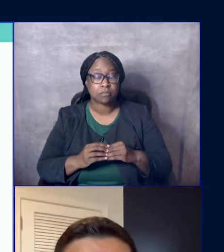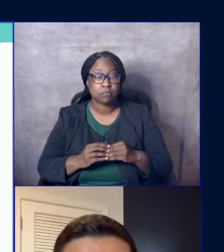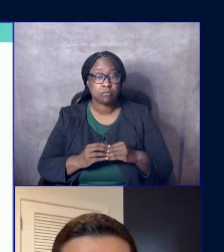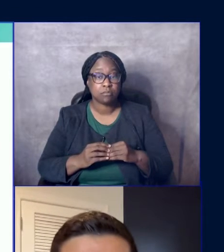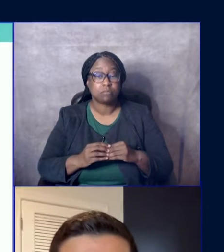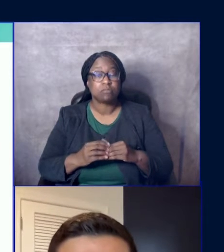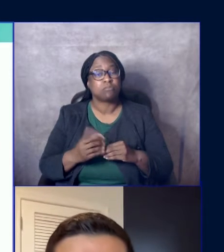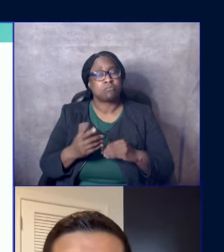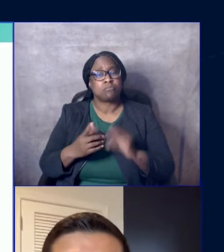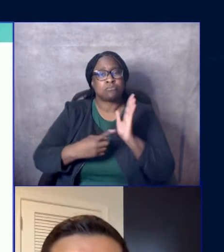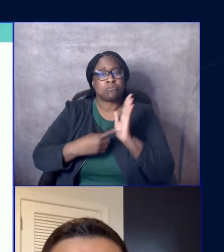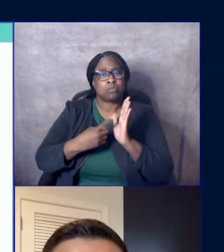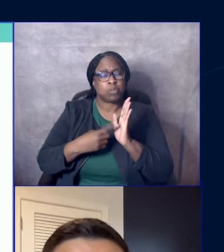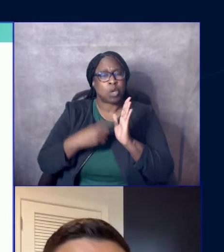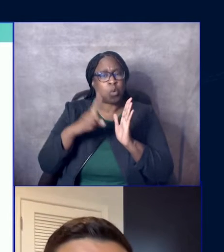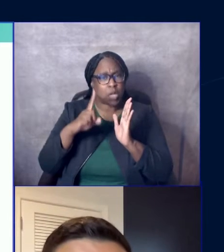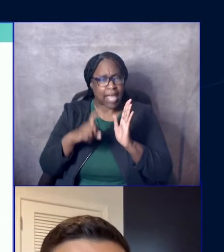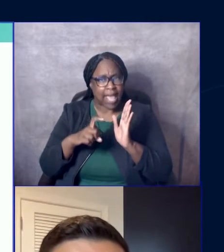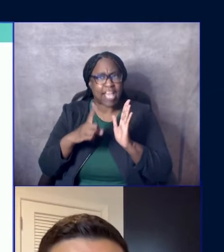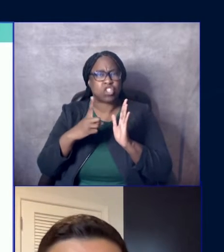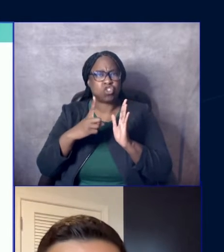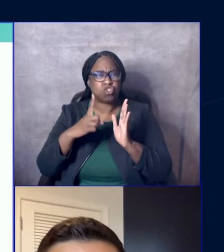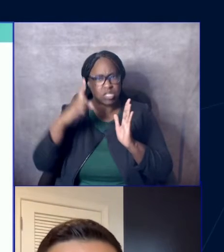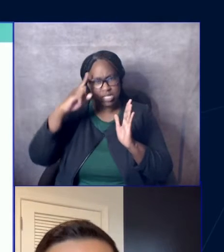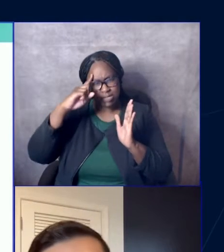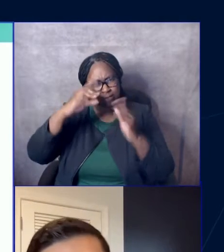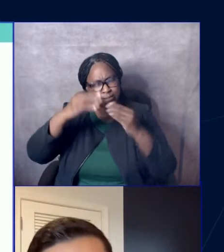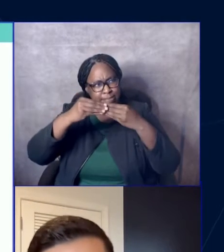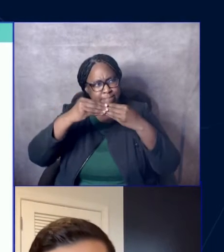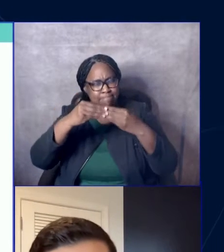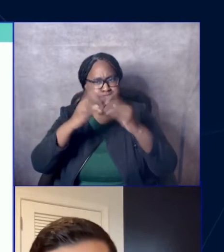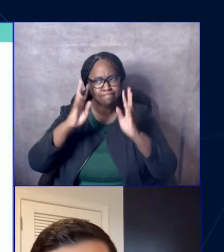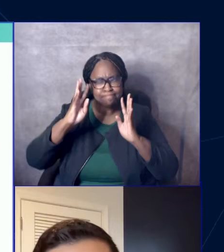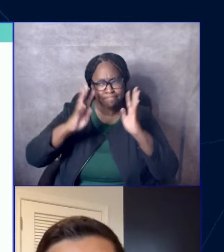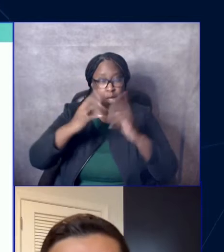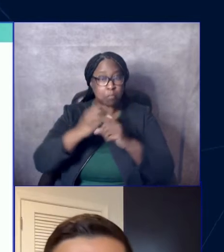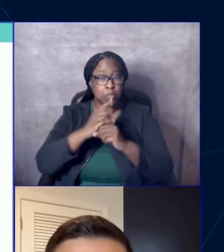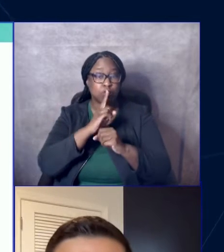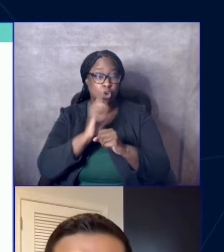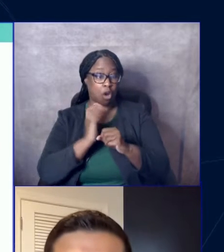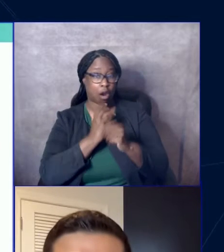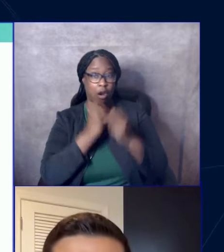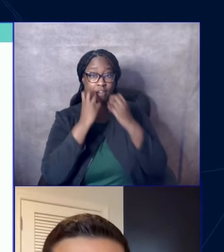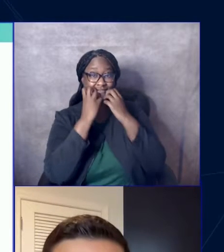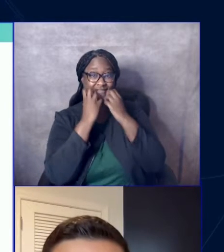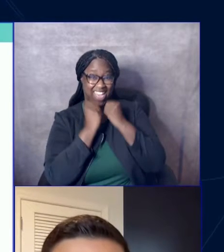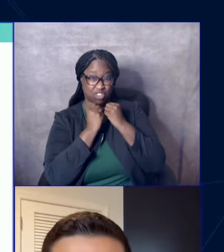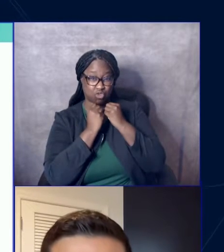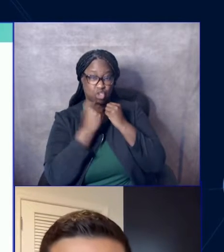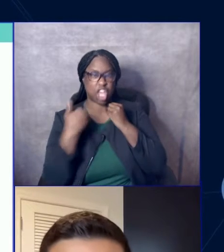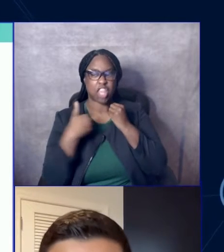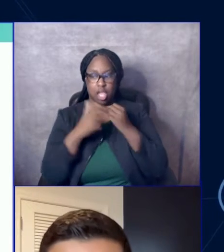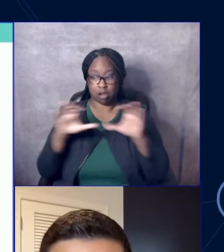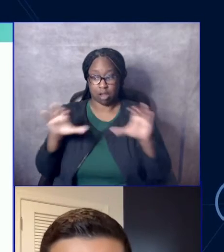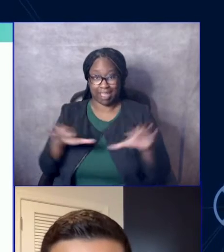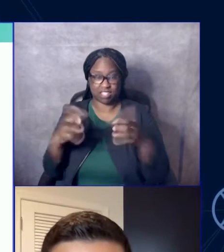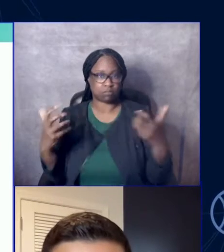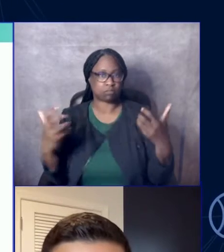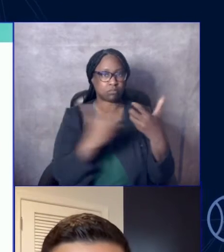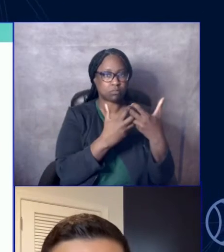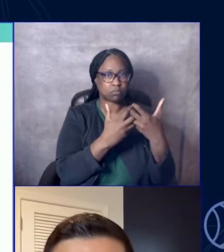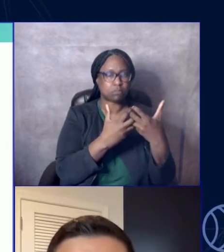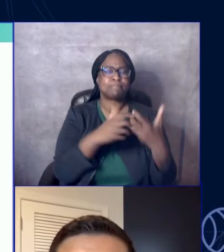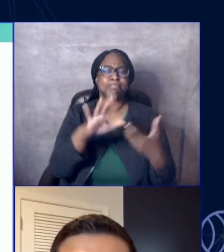be agile, was in making sure that we were living up to our values. You know, last summer, we all saw Black leaders across the